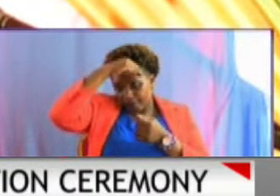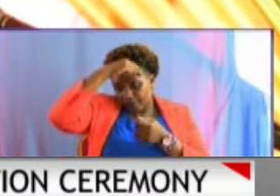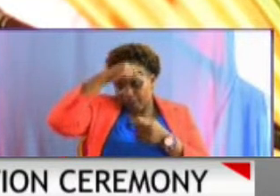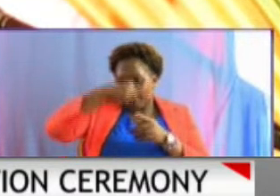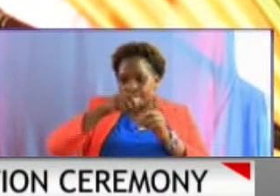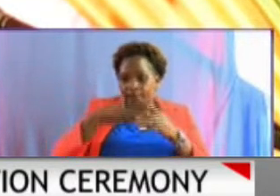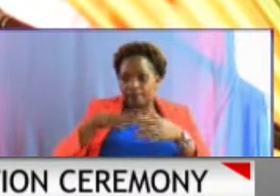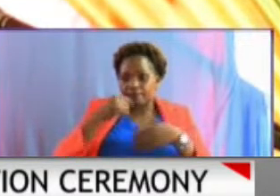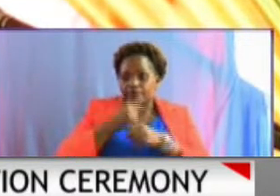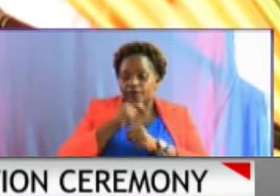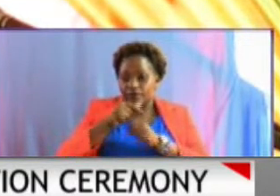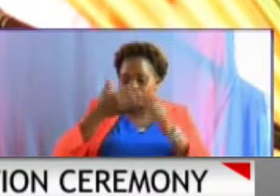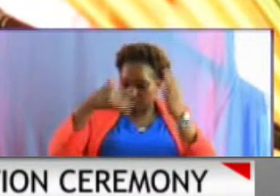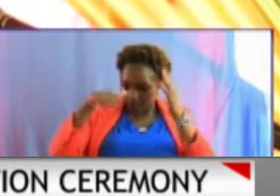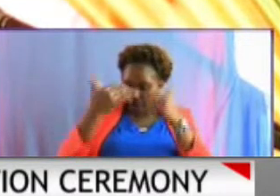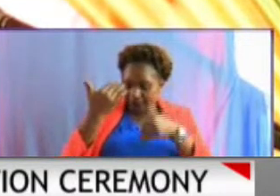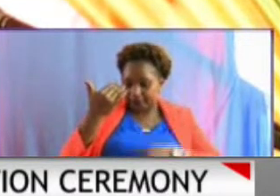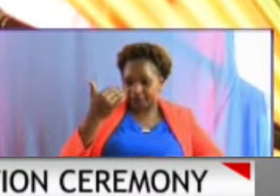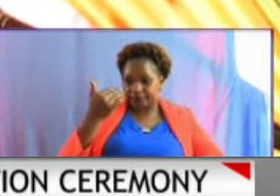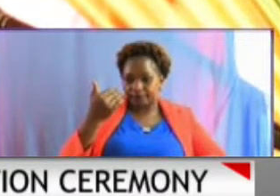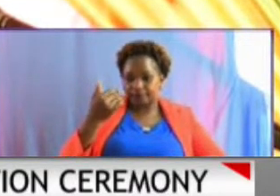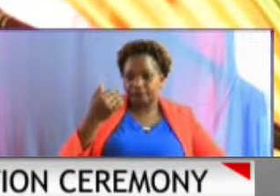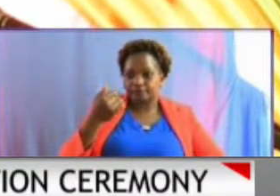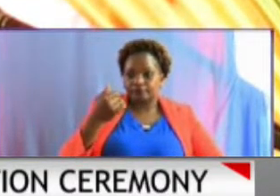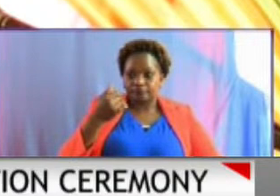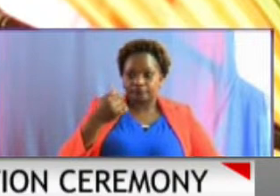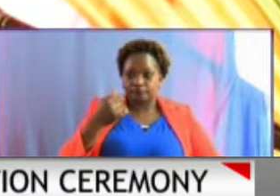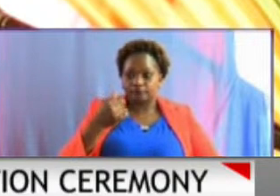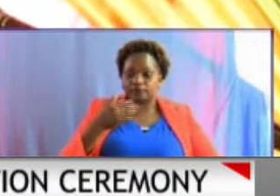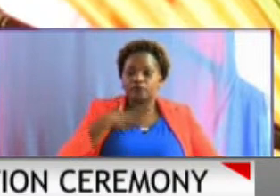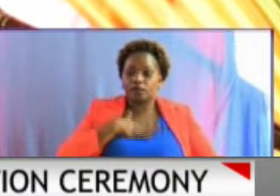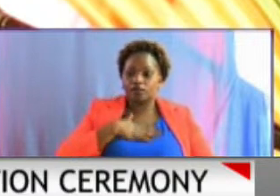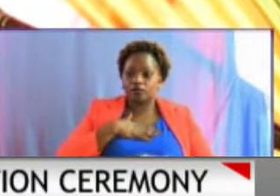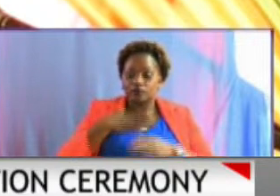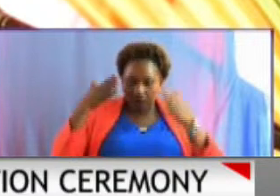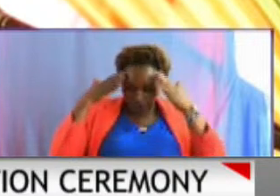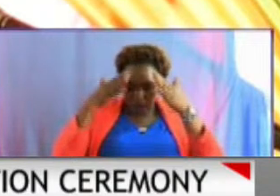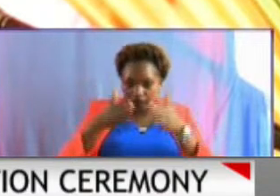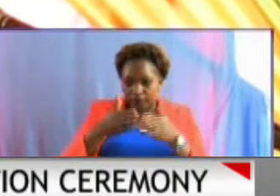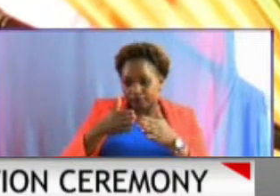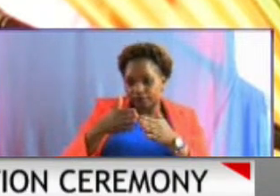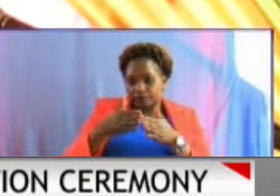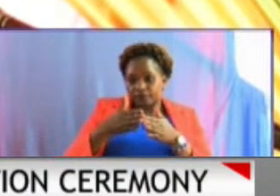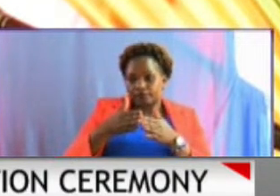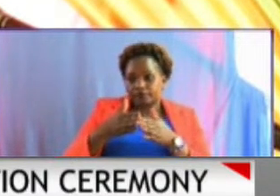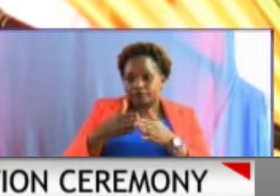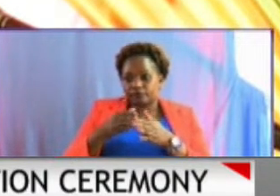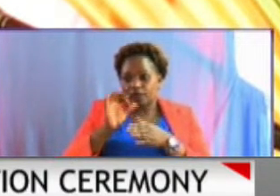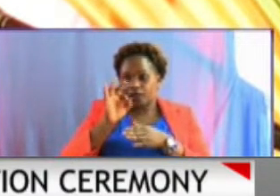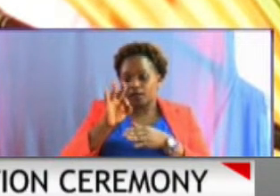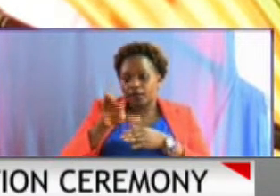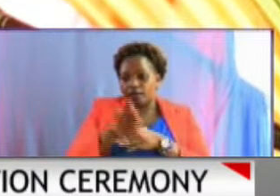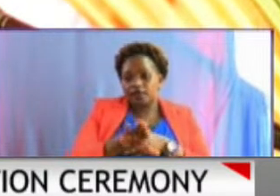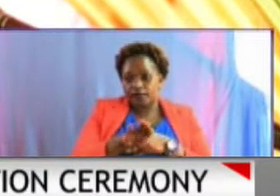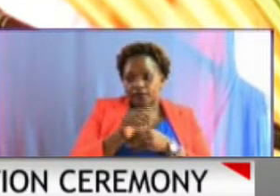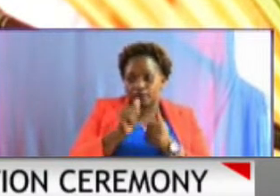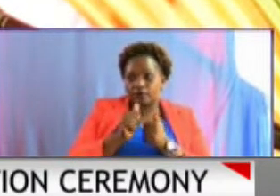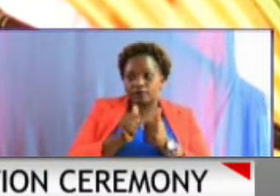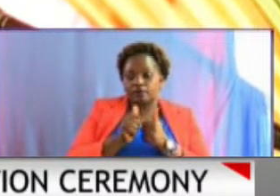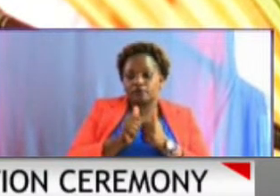alumnus of this university. I wish to draw your attention to three areas that are